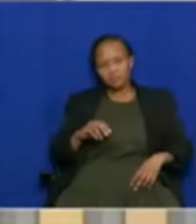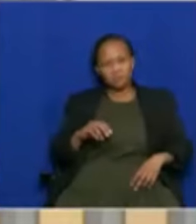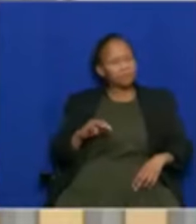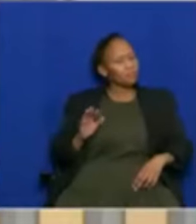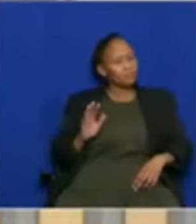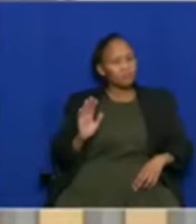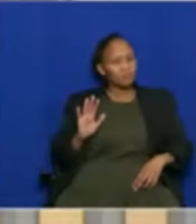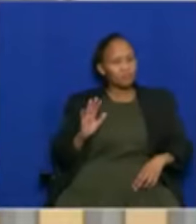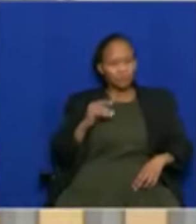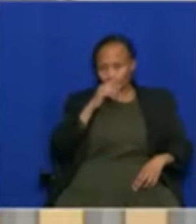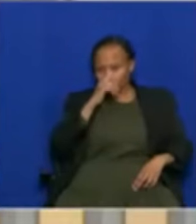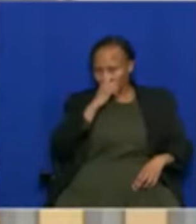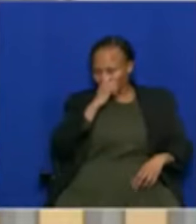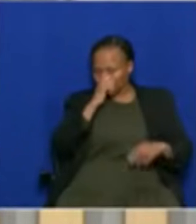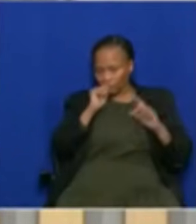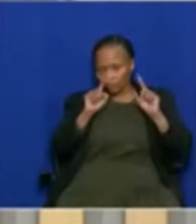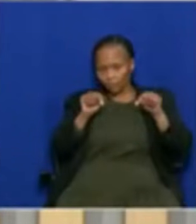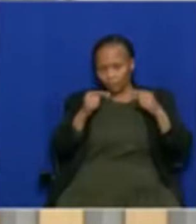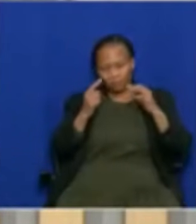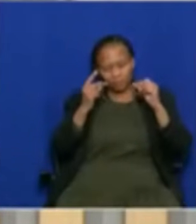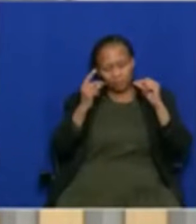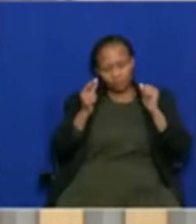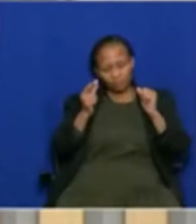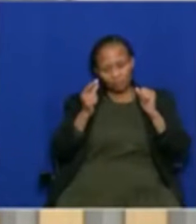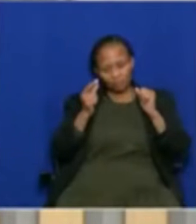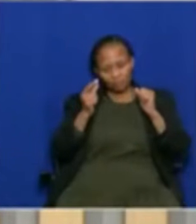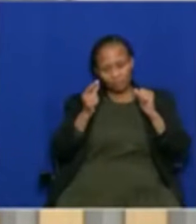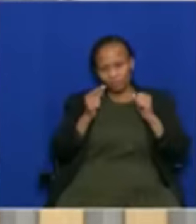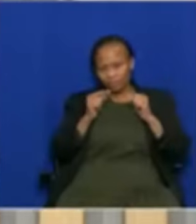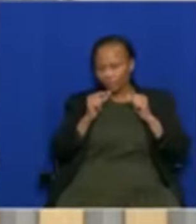immediately. Now,